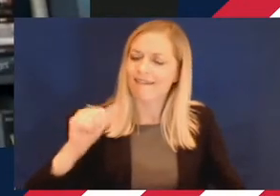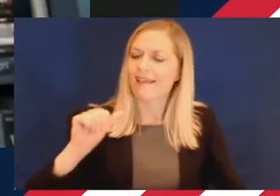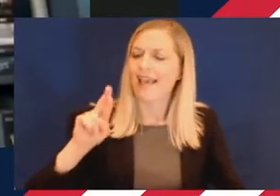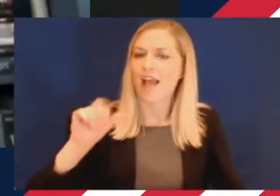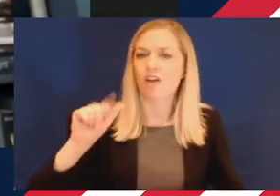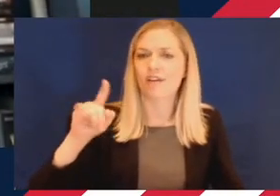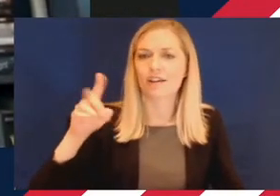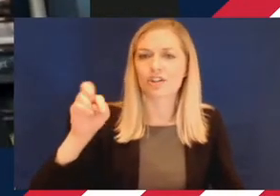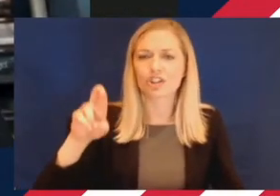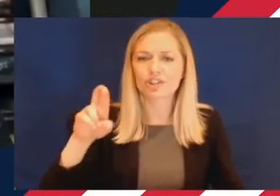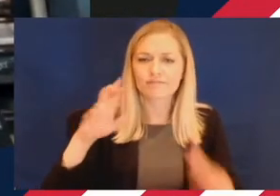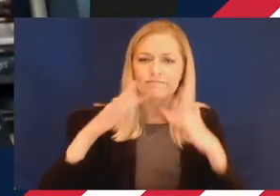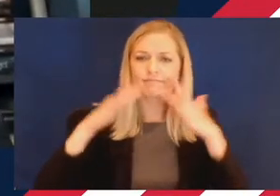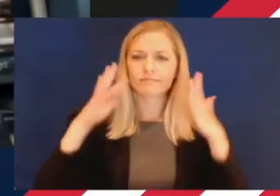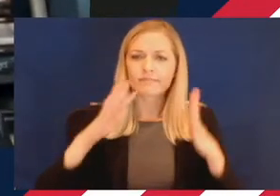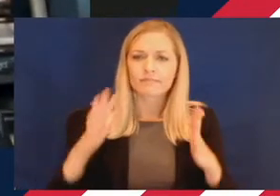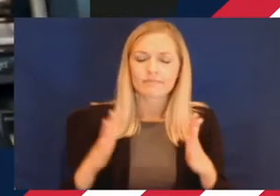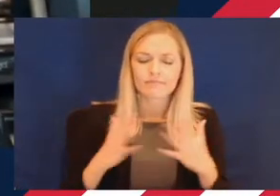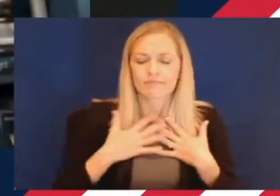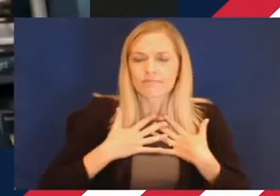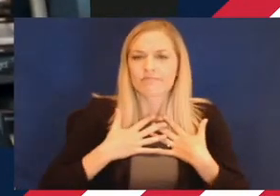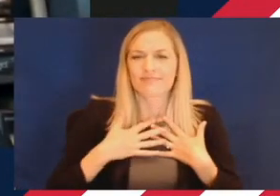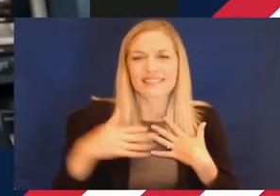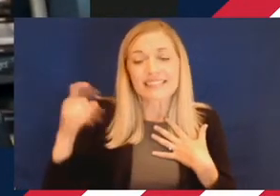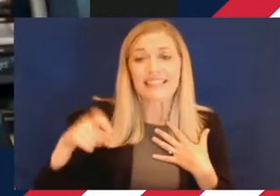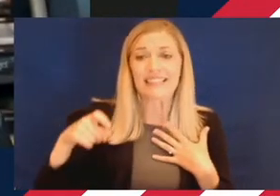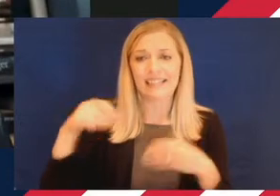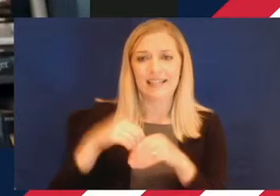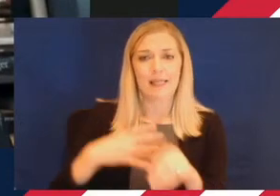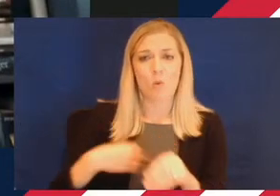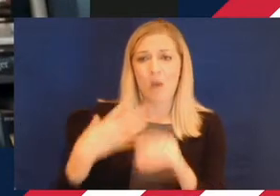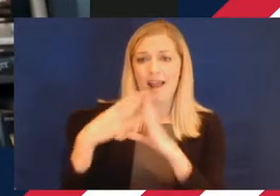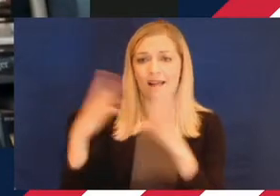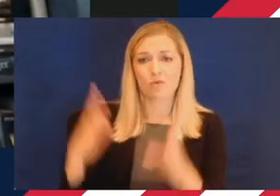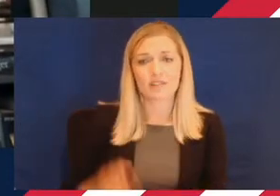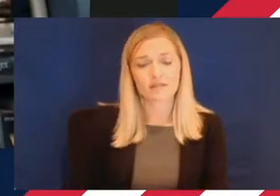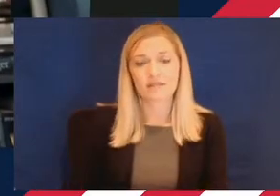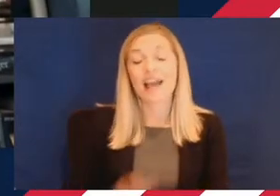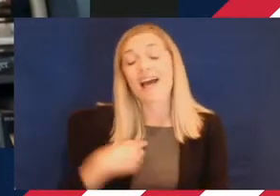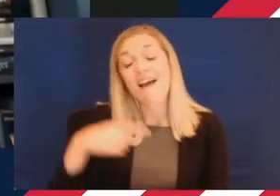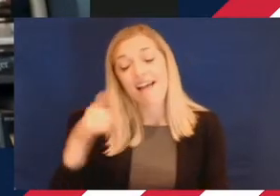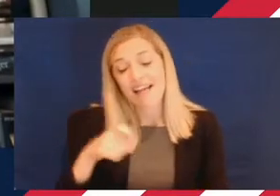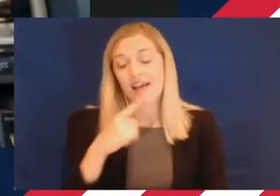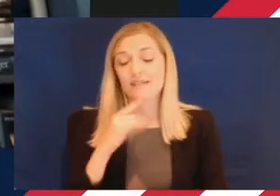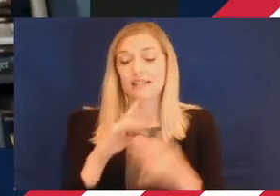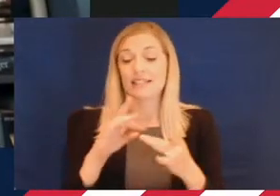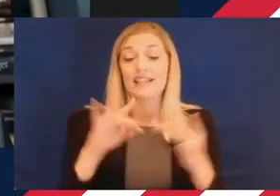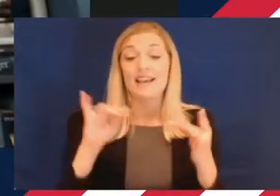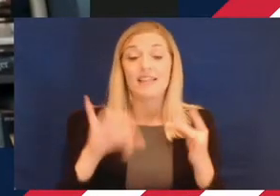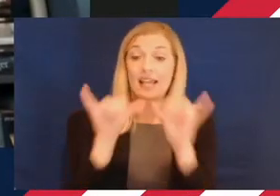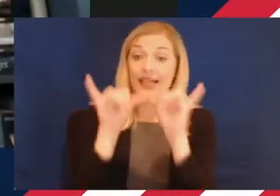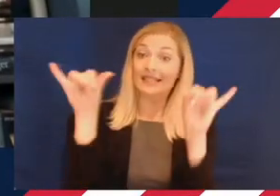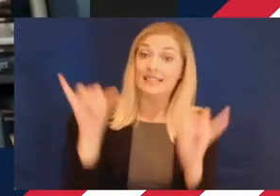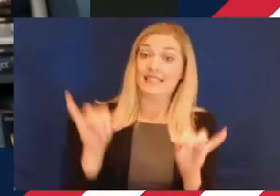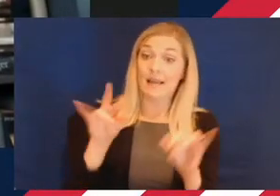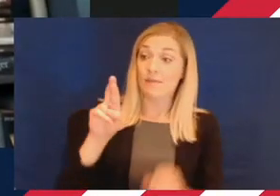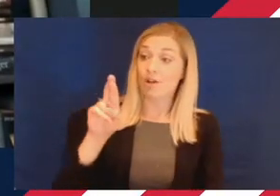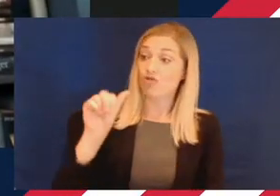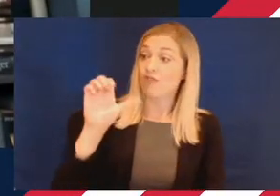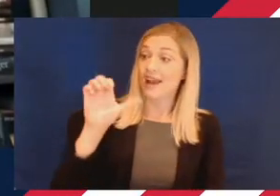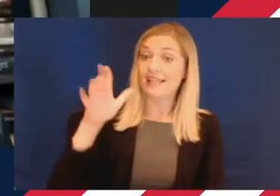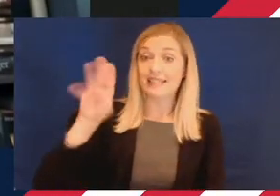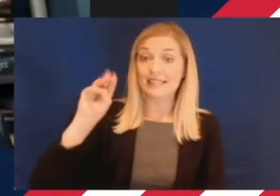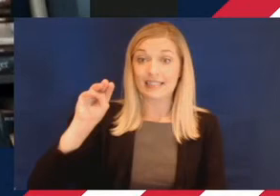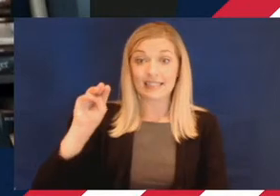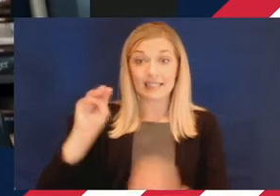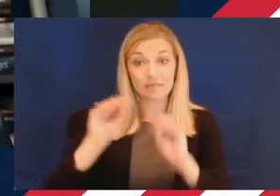today. I have to say that systemic racism is obvious, and during this pandemic, a magnifying glass